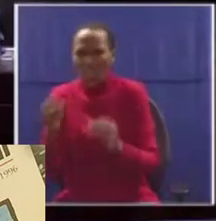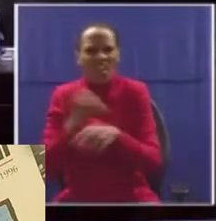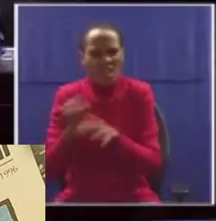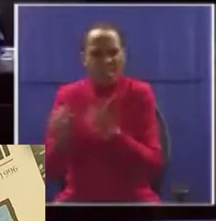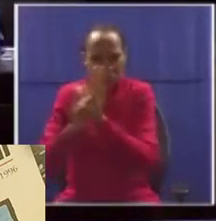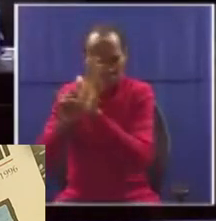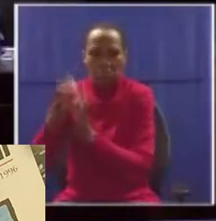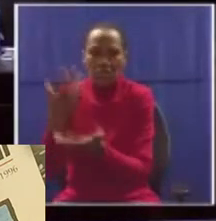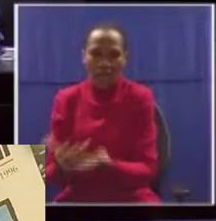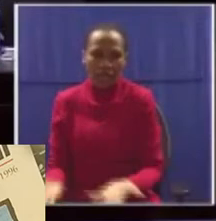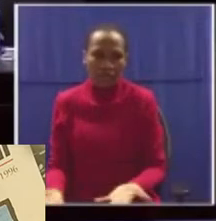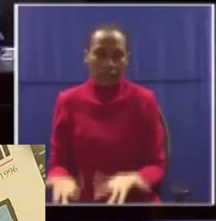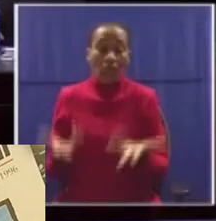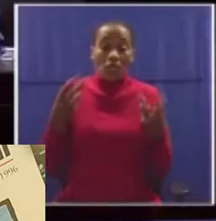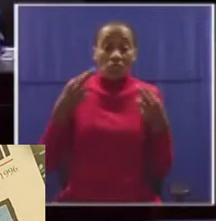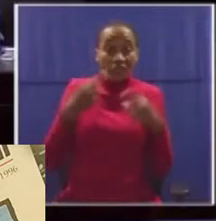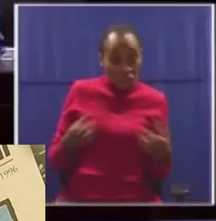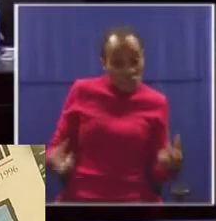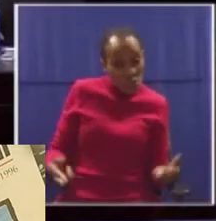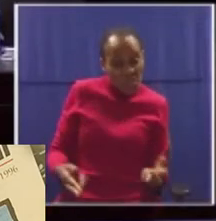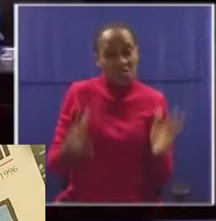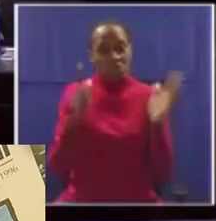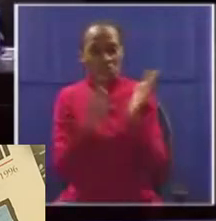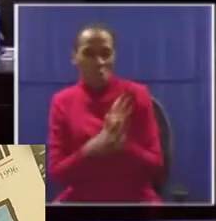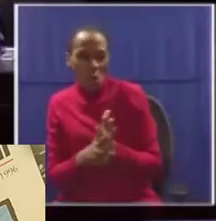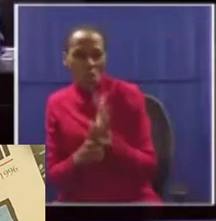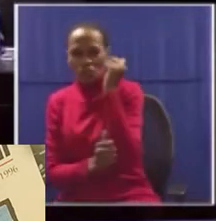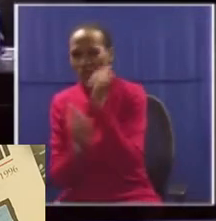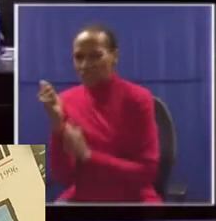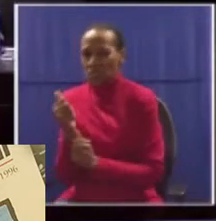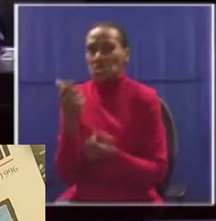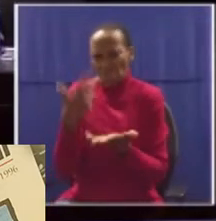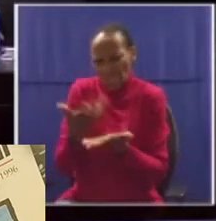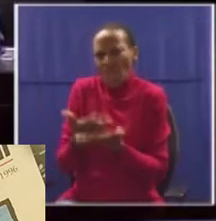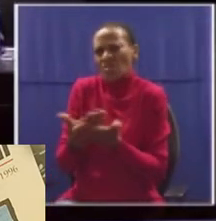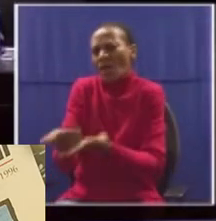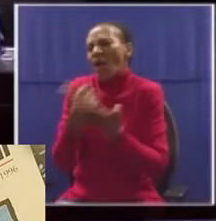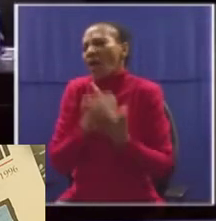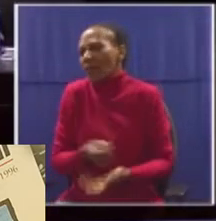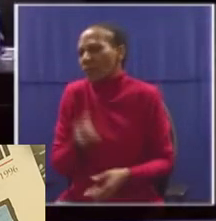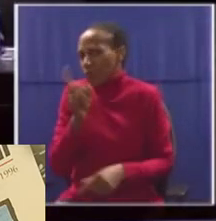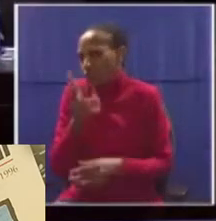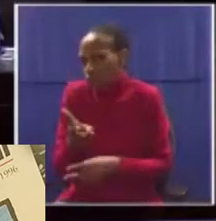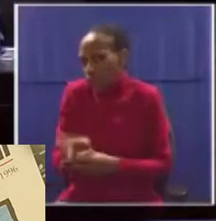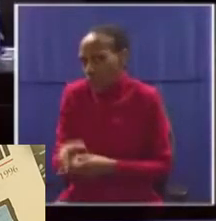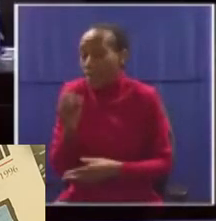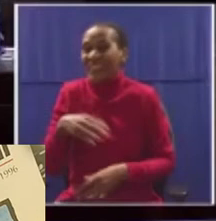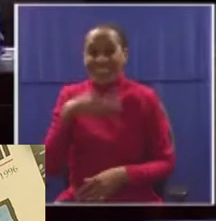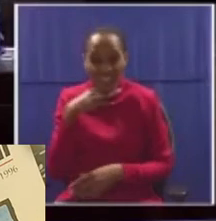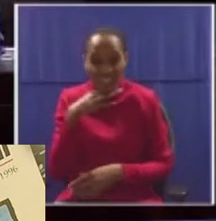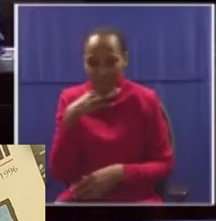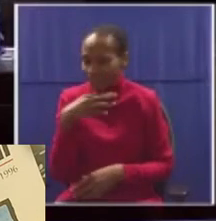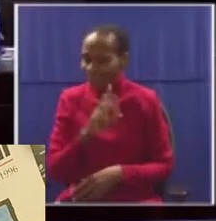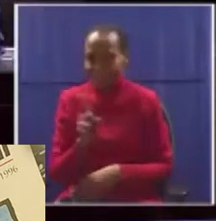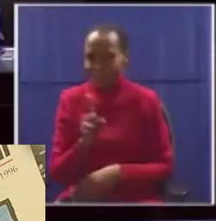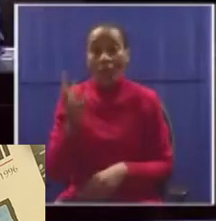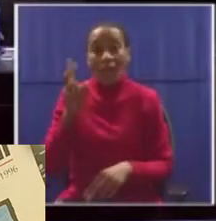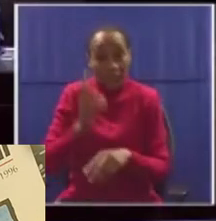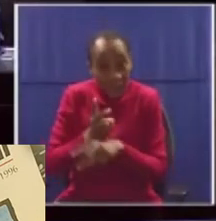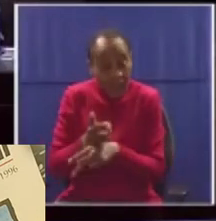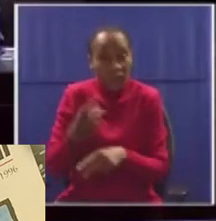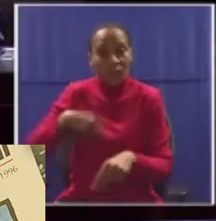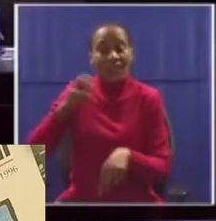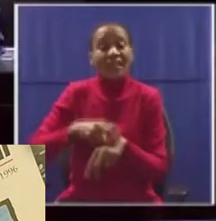having legal tools available to identify and keep money laundering is not by itself enough we also need to